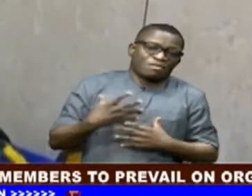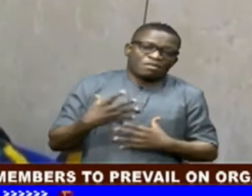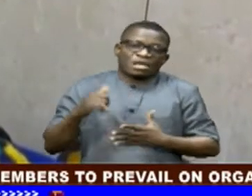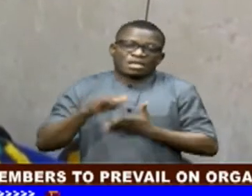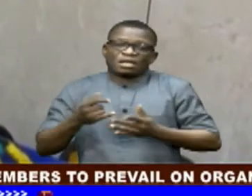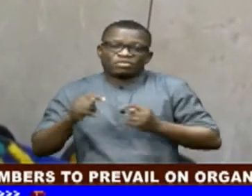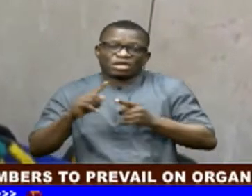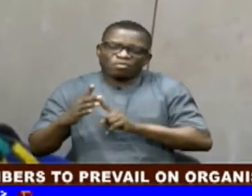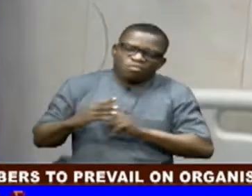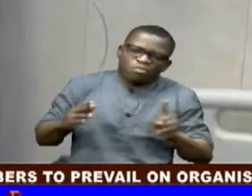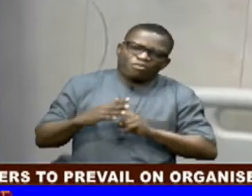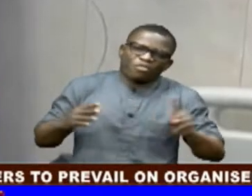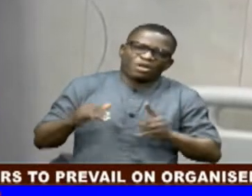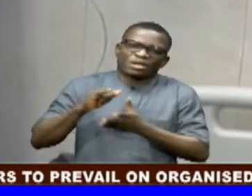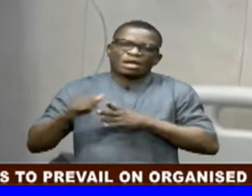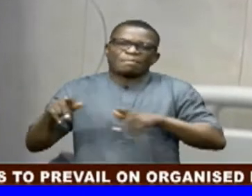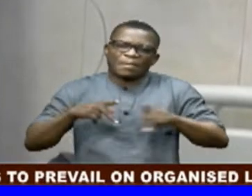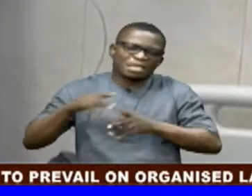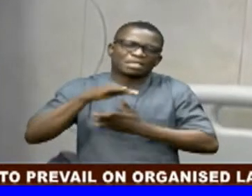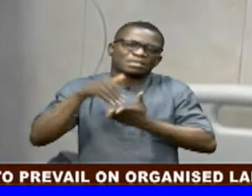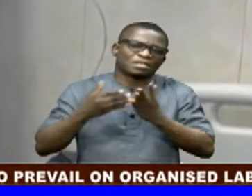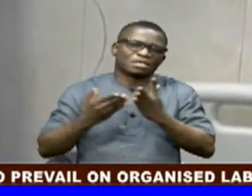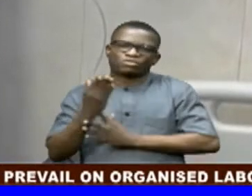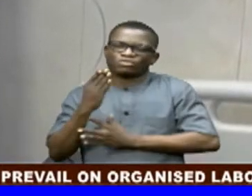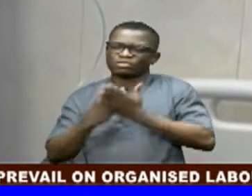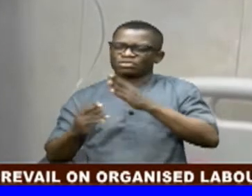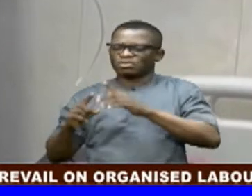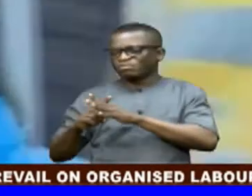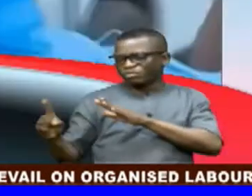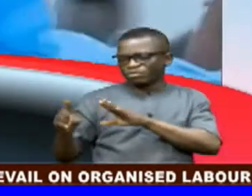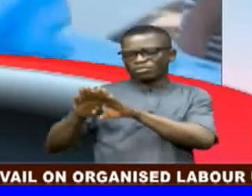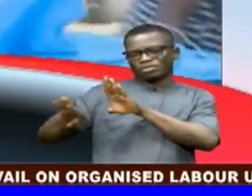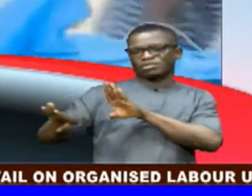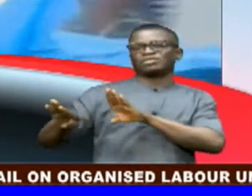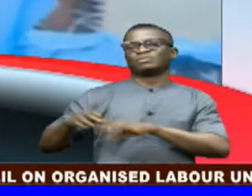flee the reception center through its few escape doors.